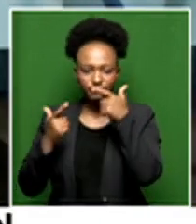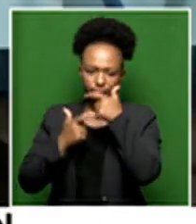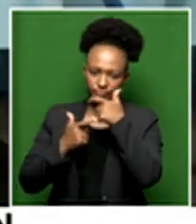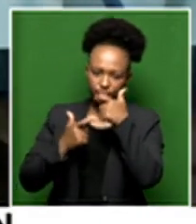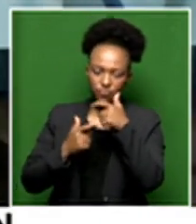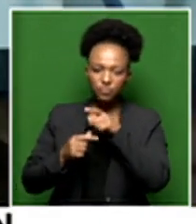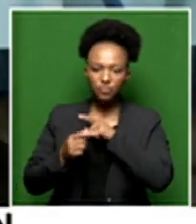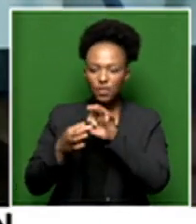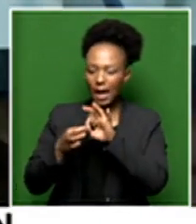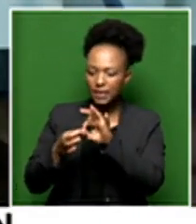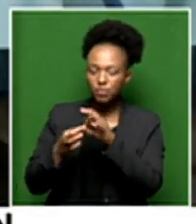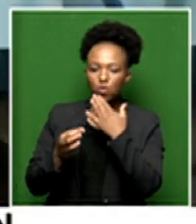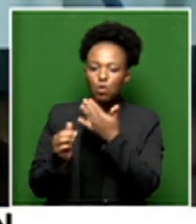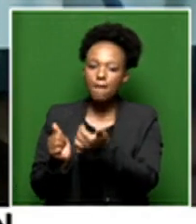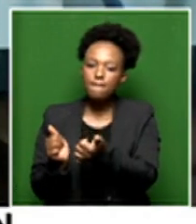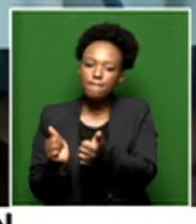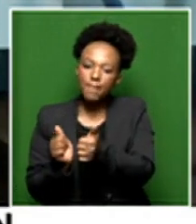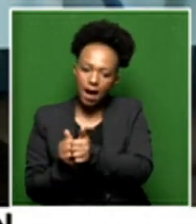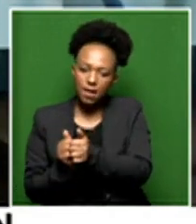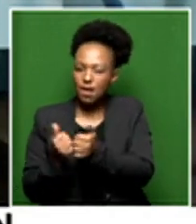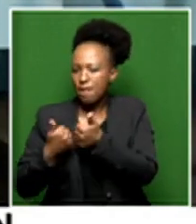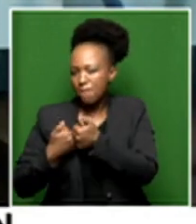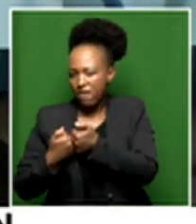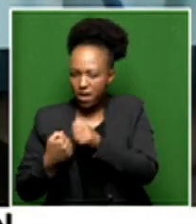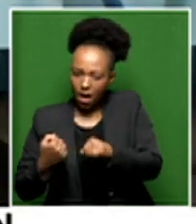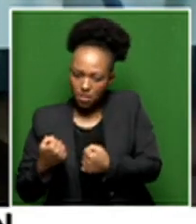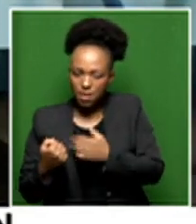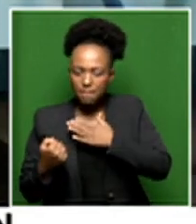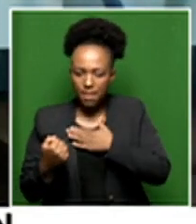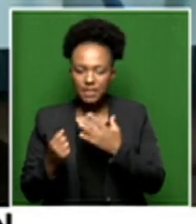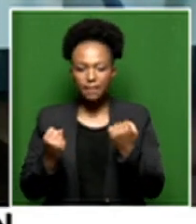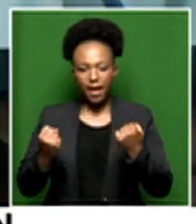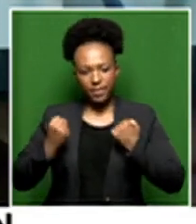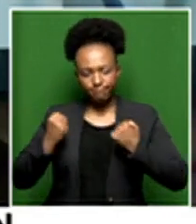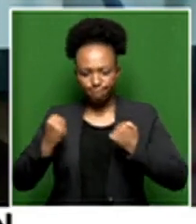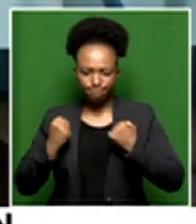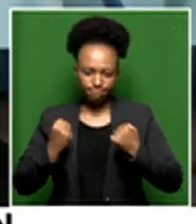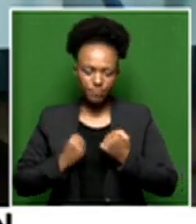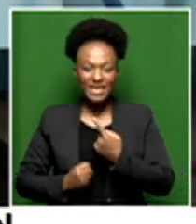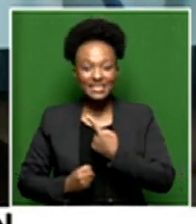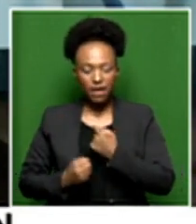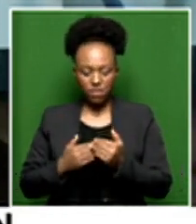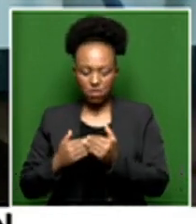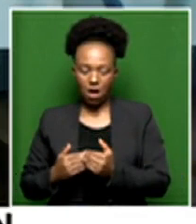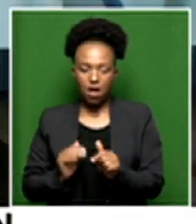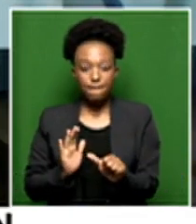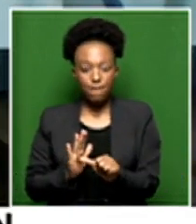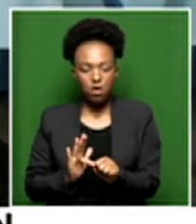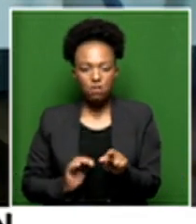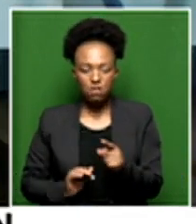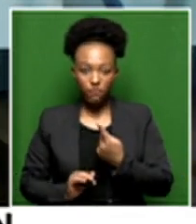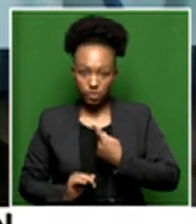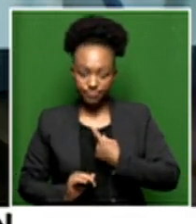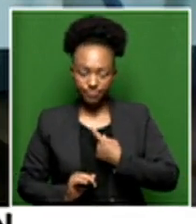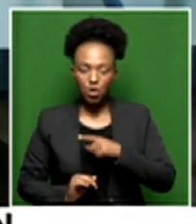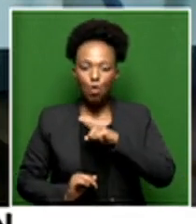one's relationship with one's partner, exercise. So really back to self-compassion and self-care. That is absolutely critical